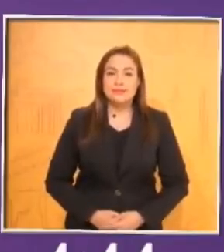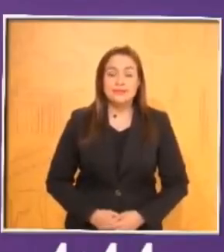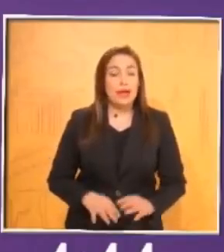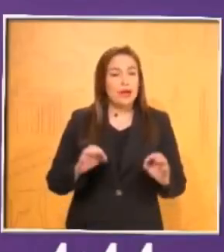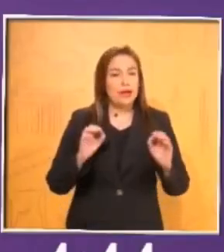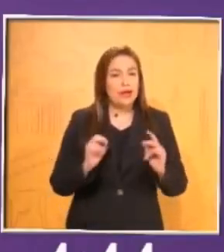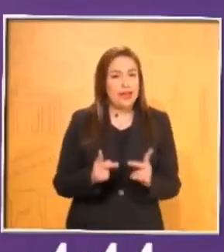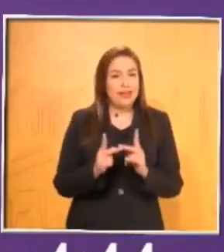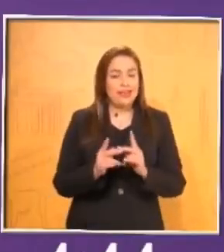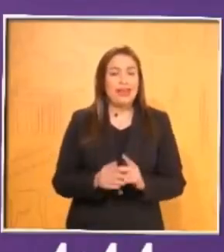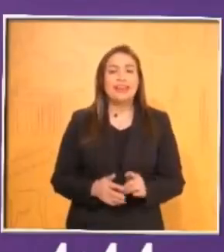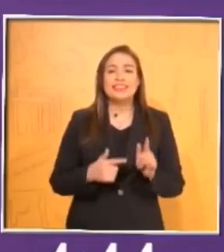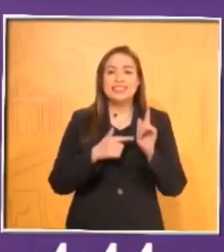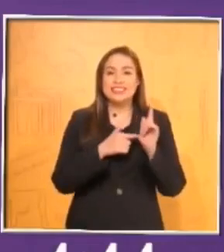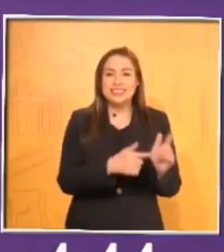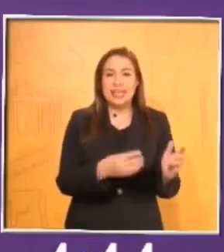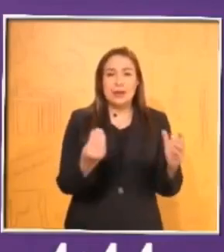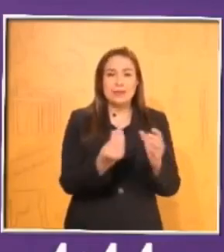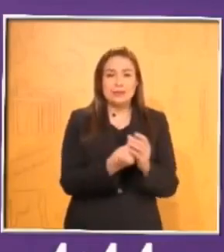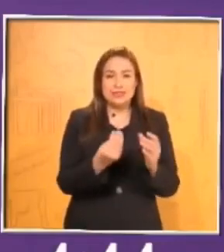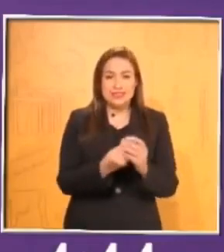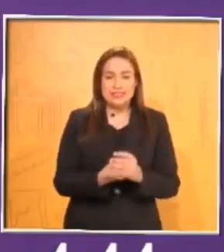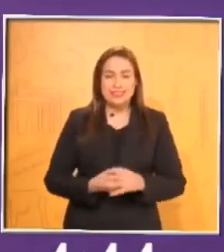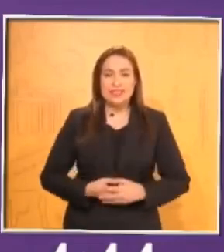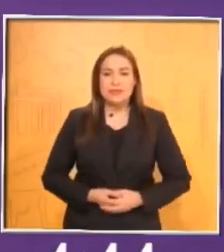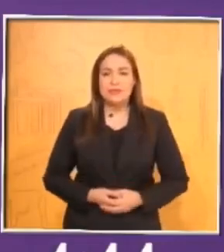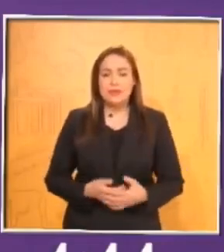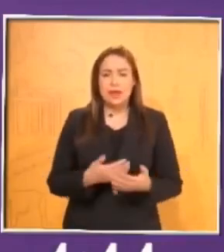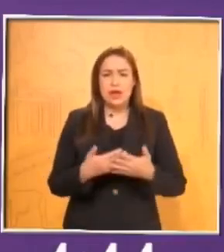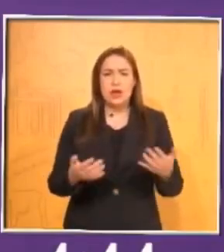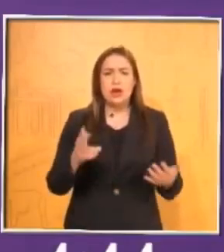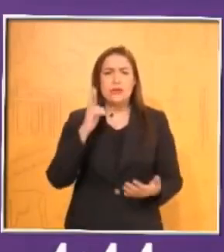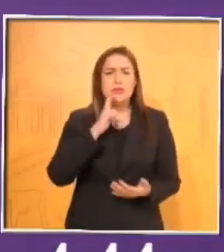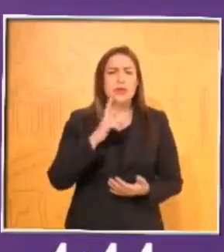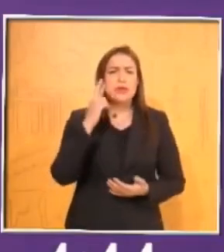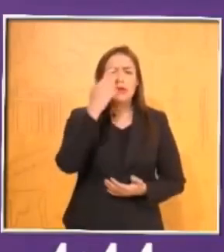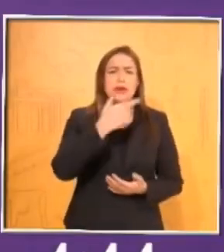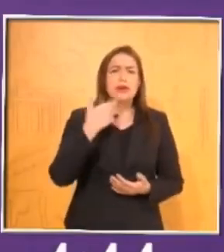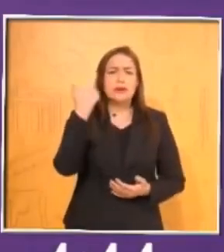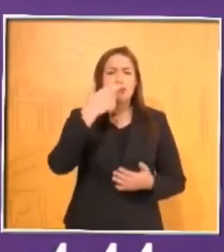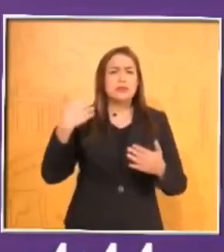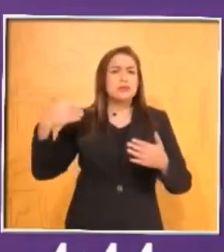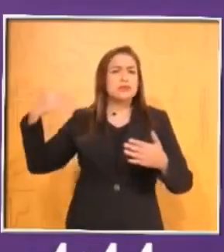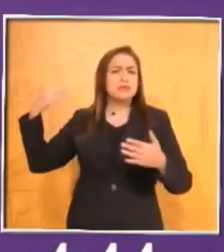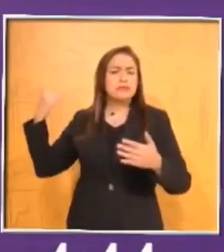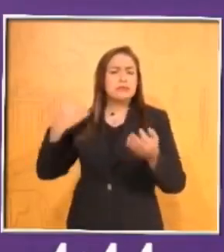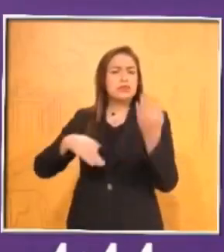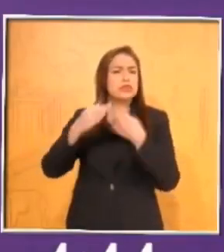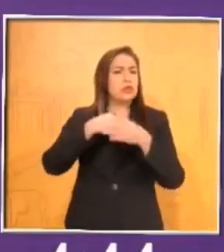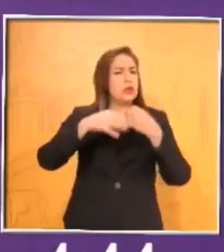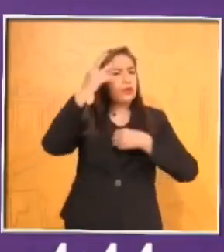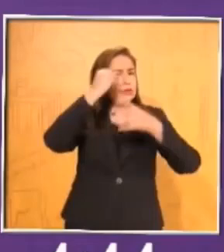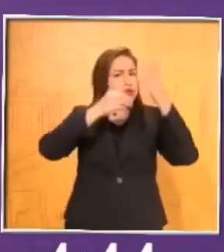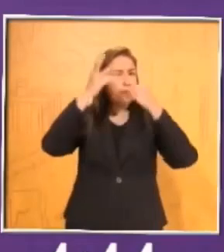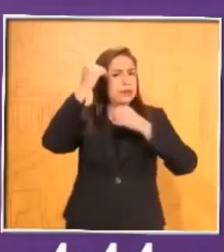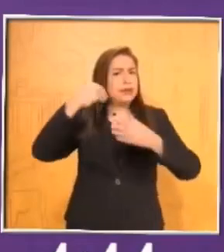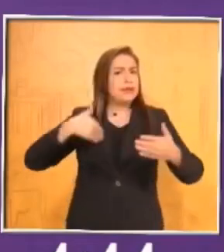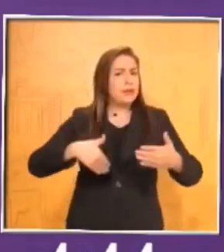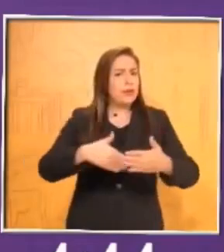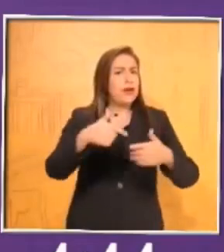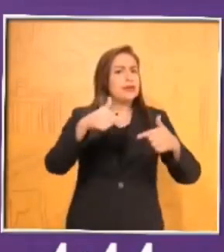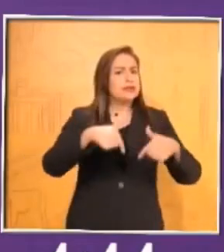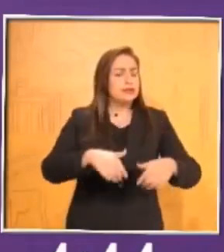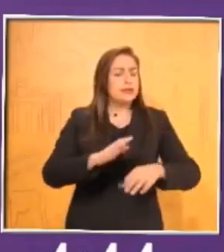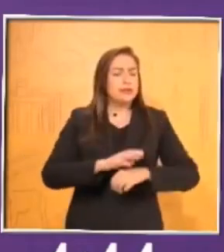Okay, let's continue with the class. We're going to review what we have learned until this moment. What